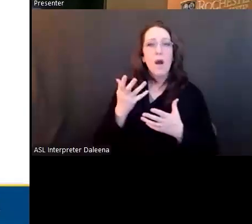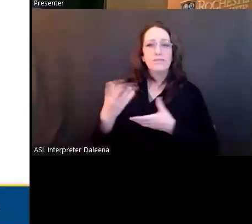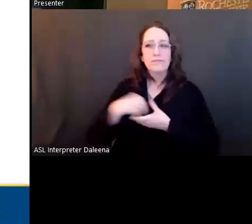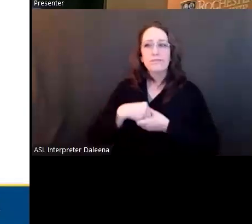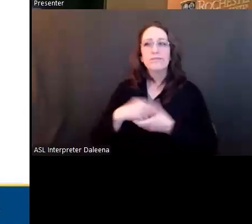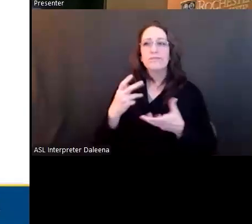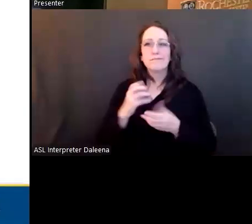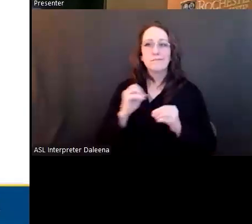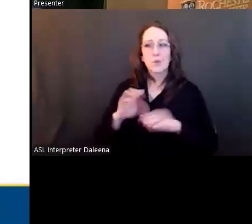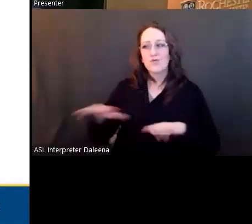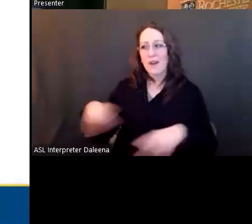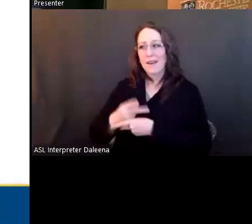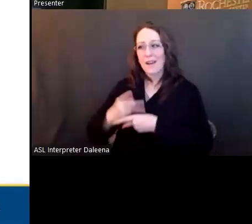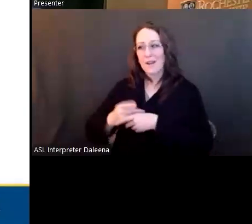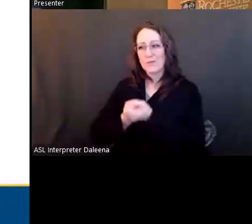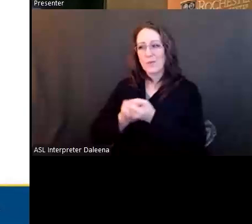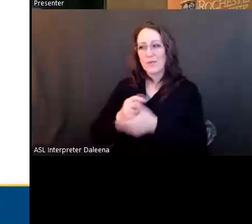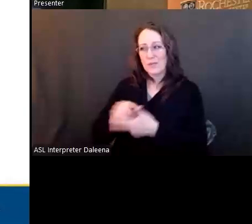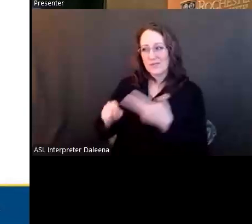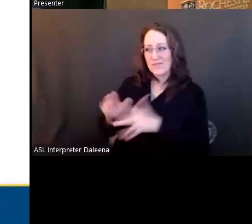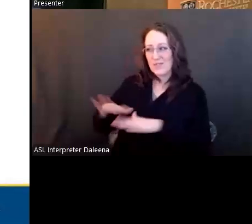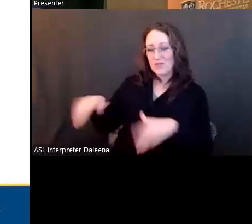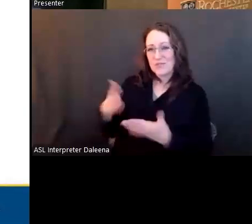lack of child care support for her 3 young children.